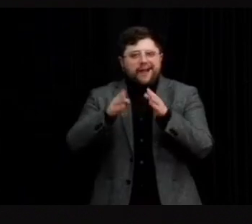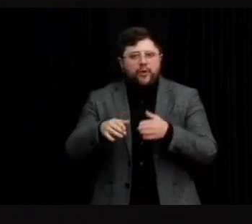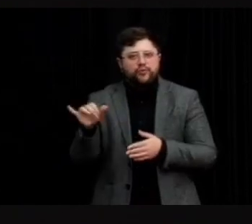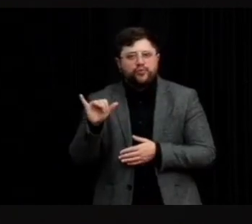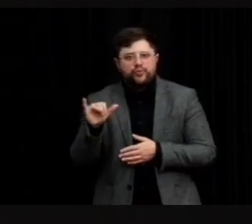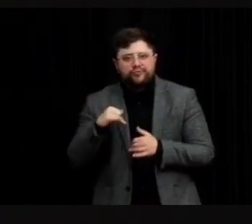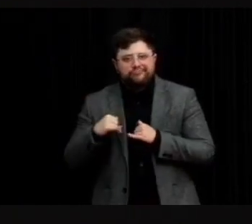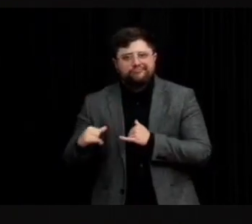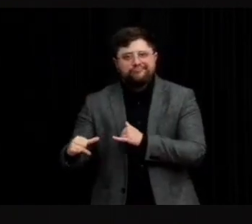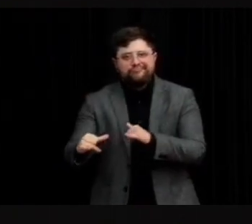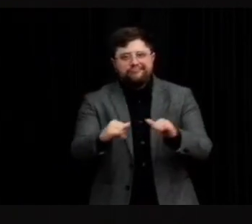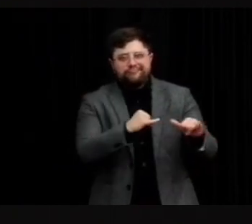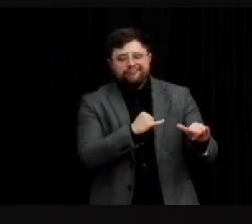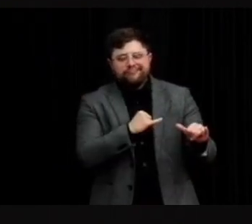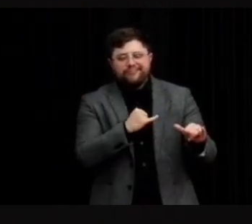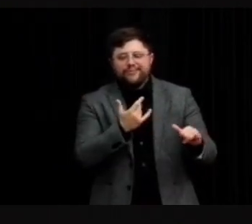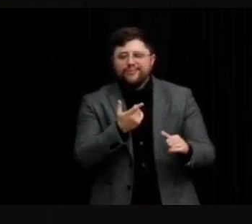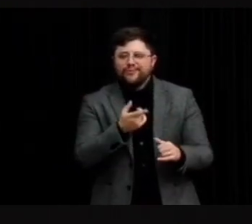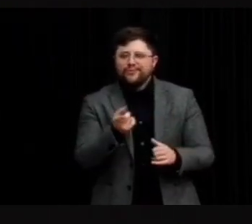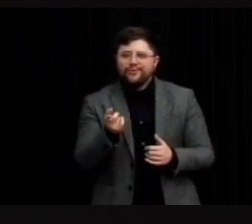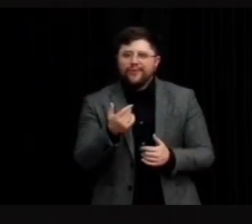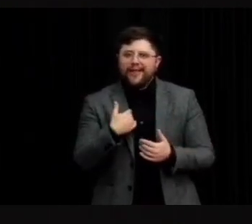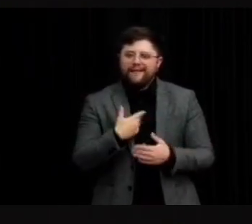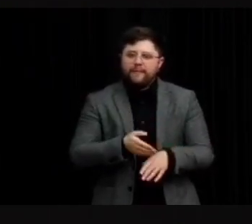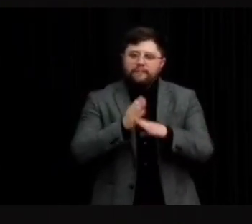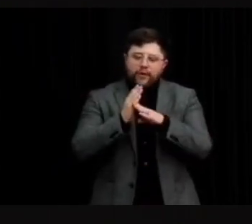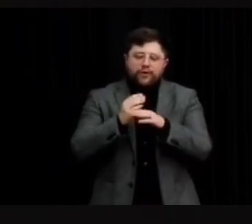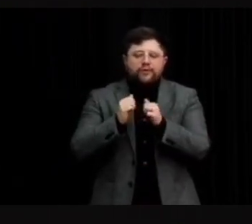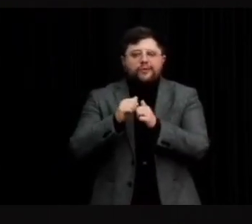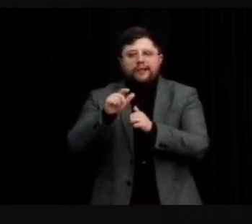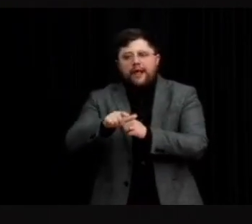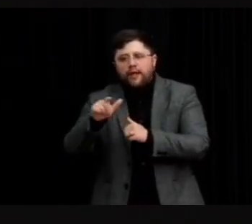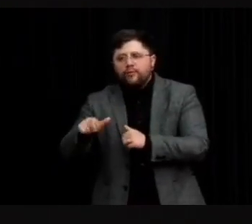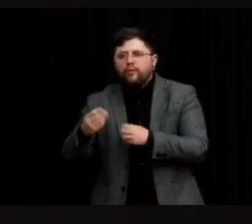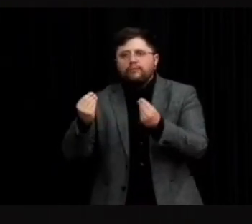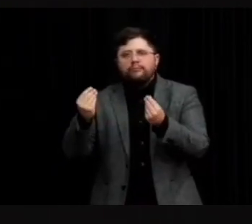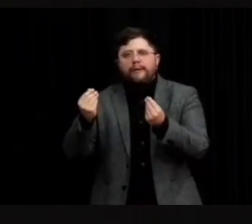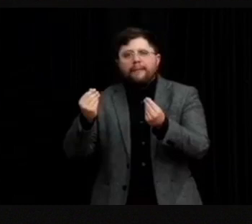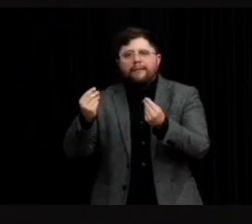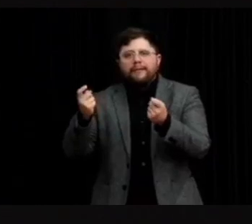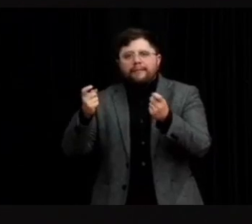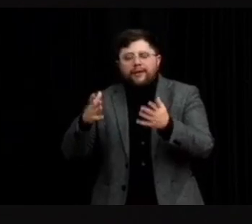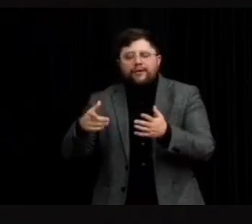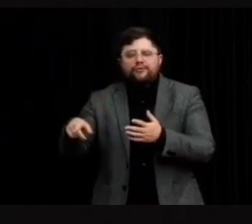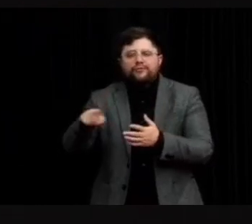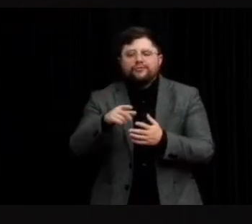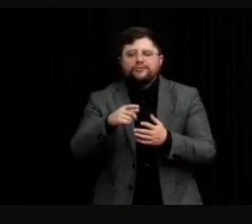as we all do, and see barriers with landlords and property managers around that.